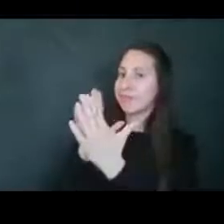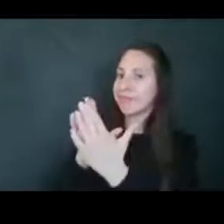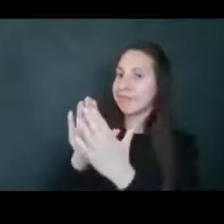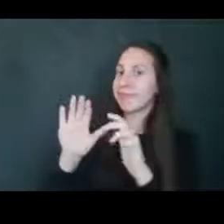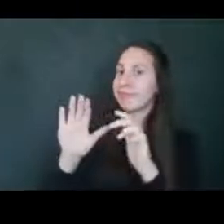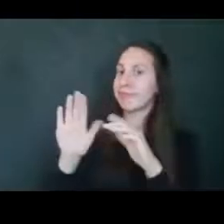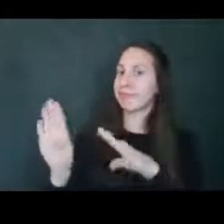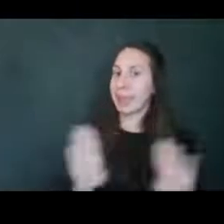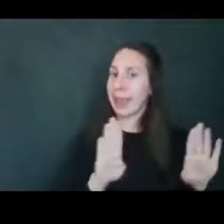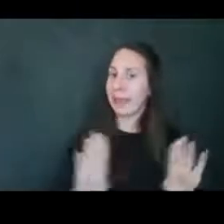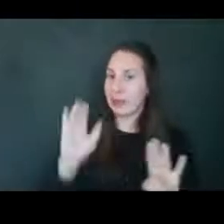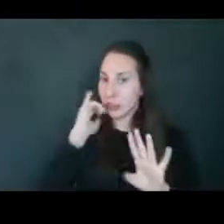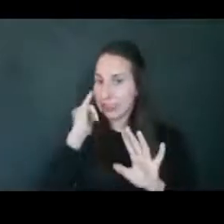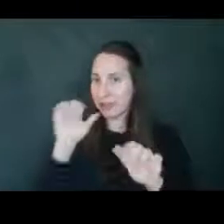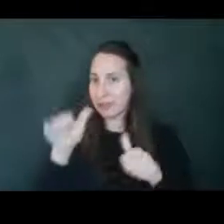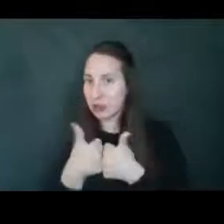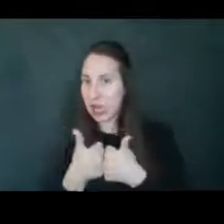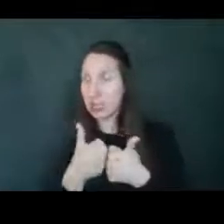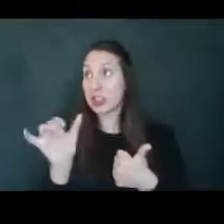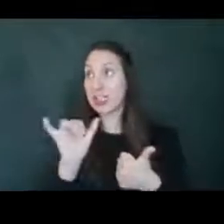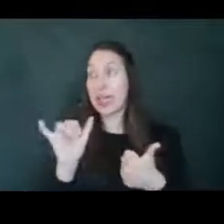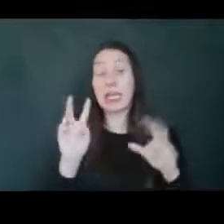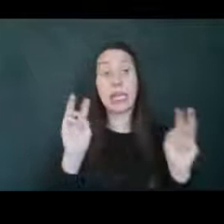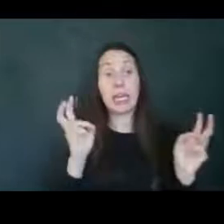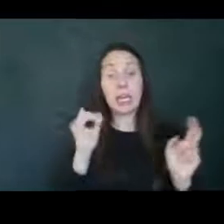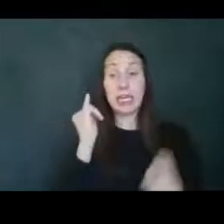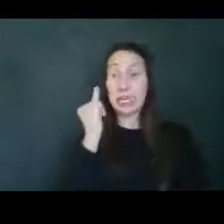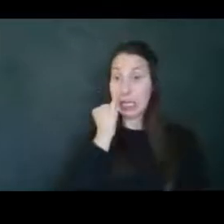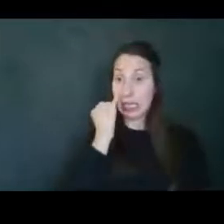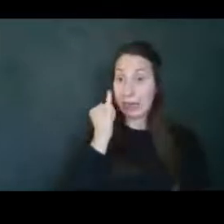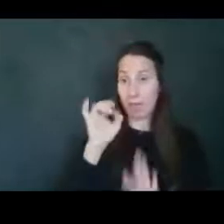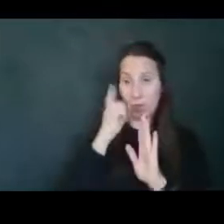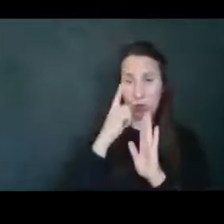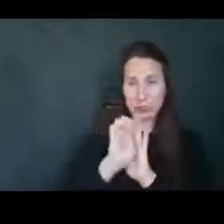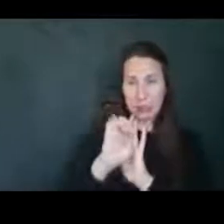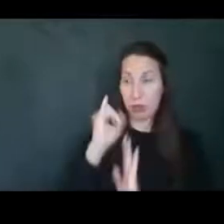you notice someone having a difficult time staying engaged in an activity, ...